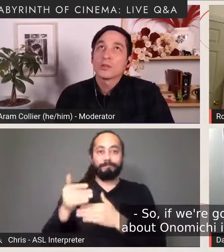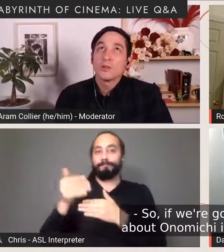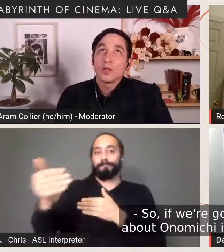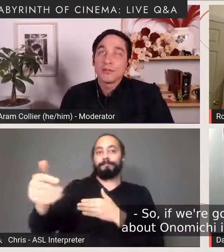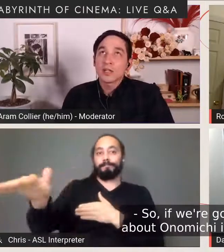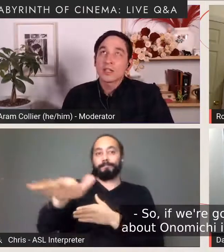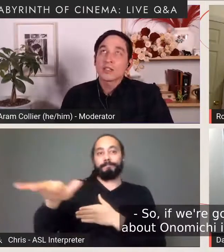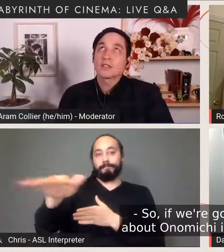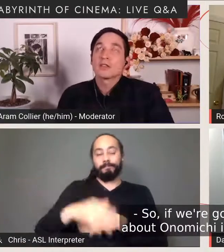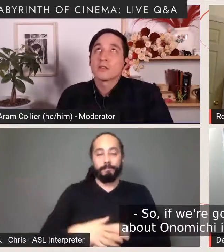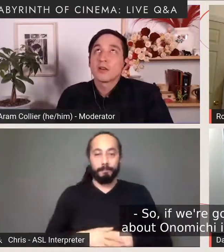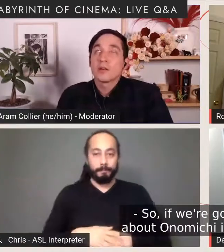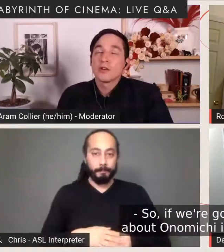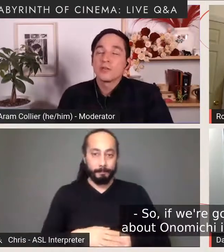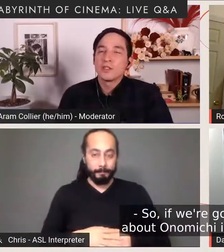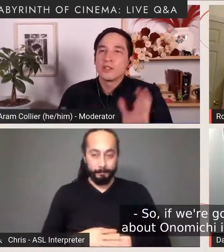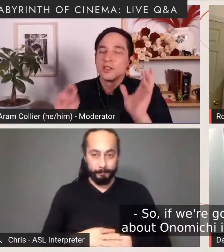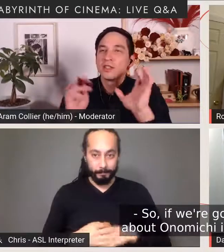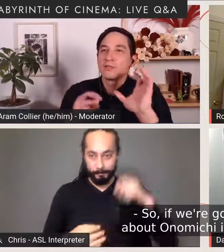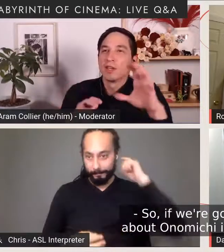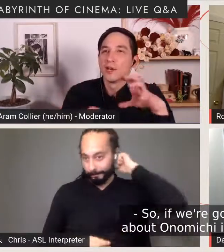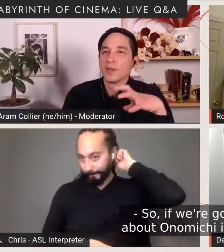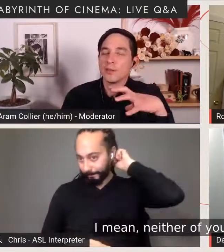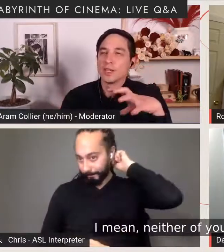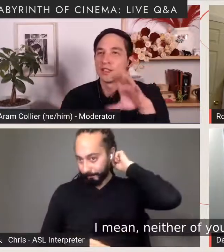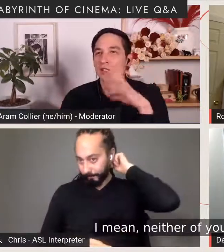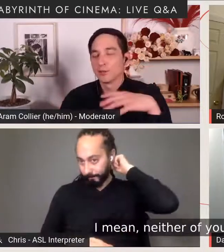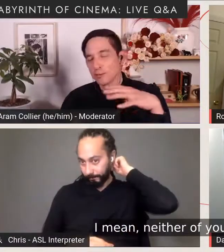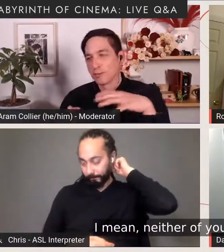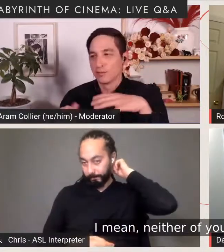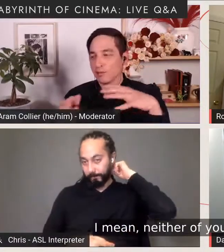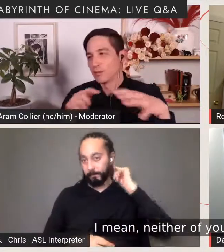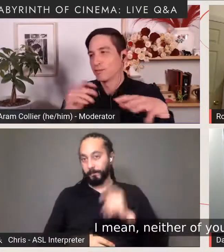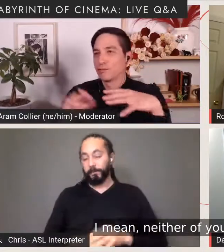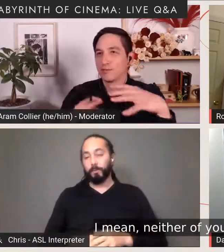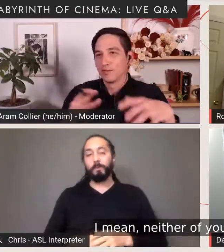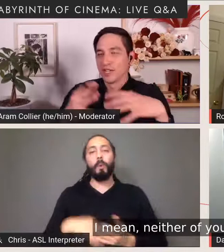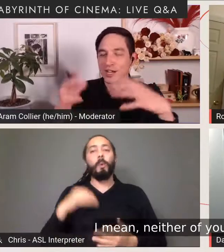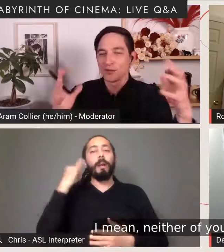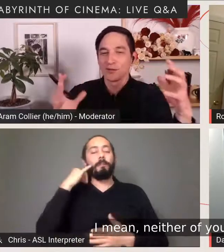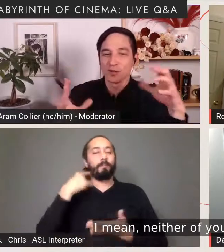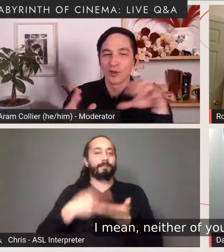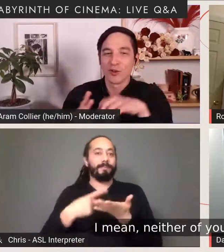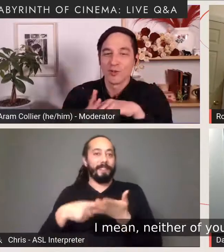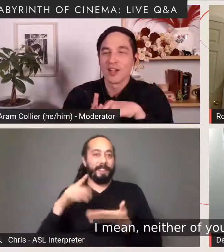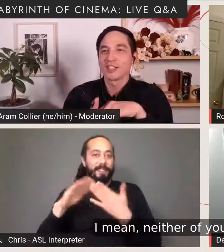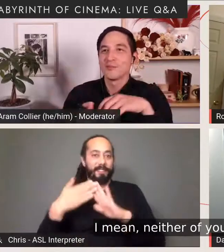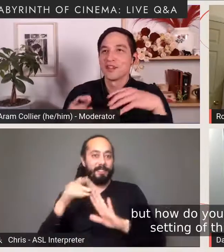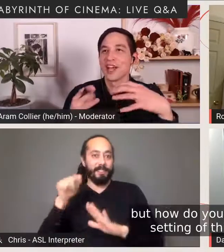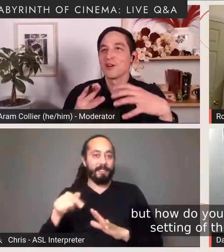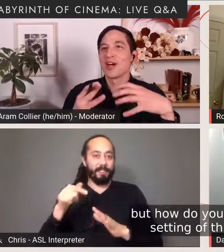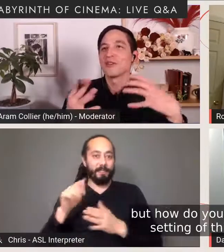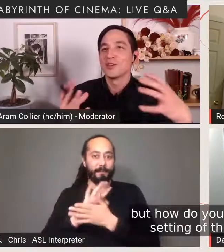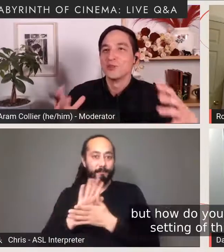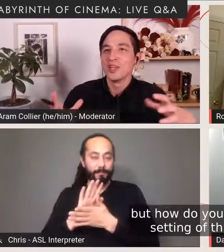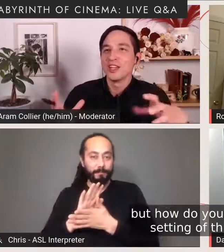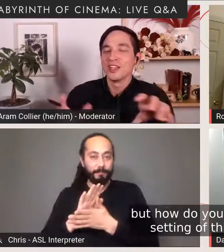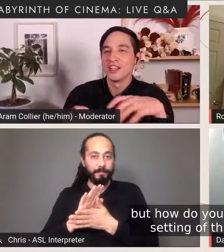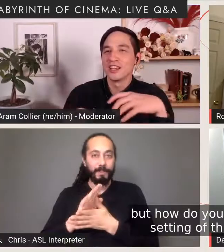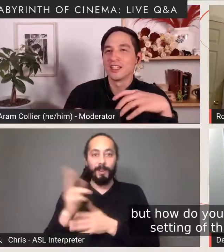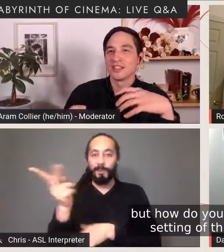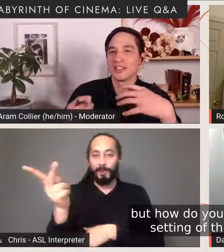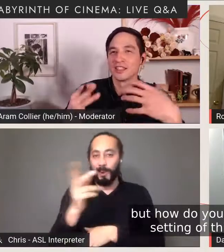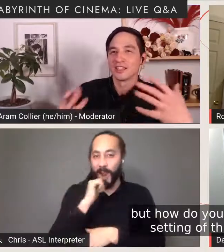So if we're gonna talk about Onomichi in this film, I mean, neither of you are Obayashi, but how do you